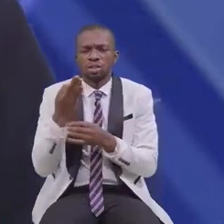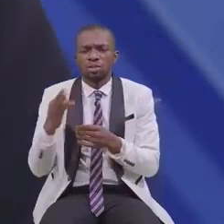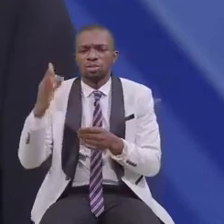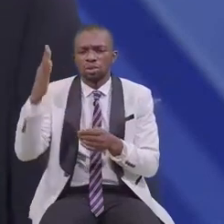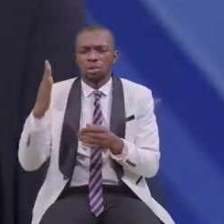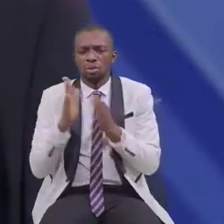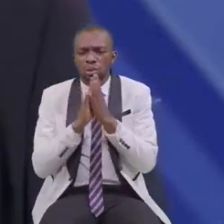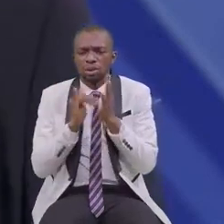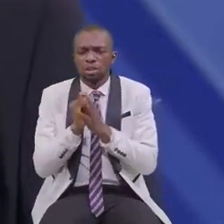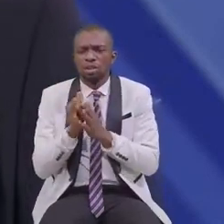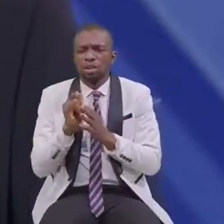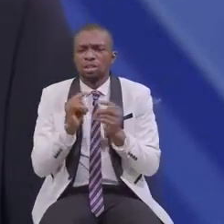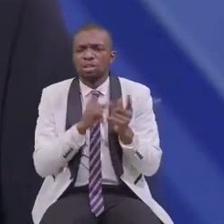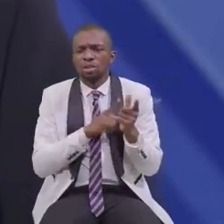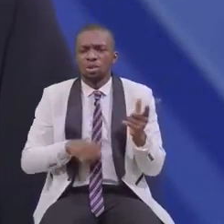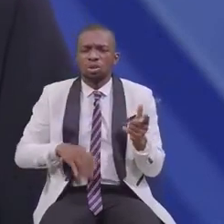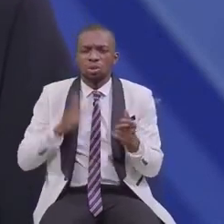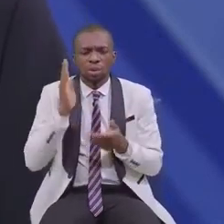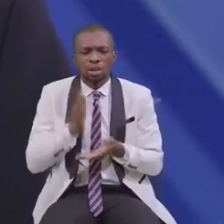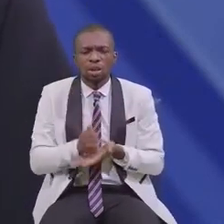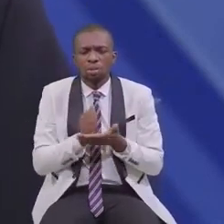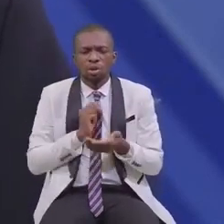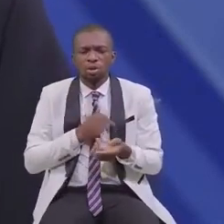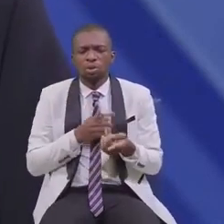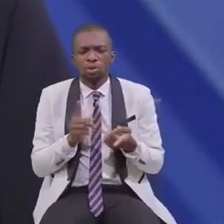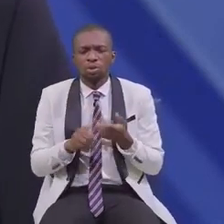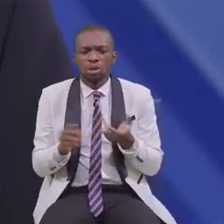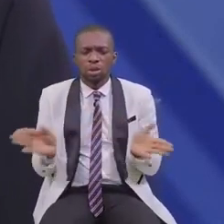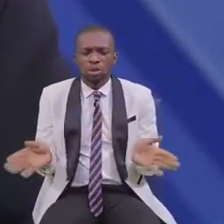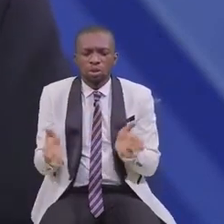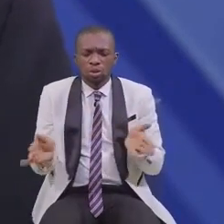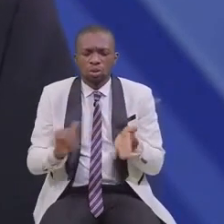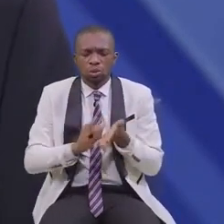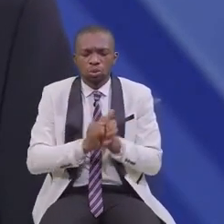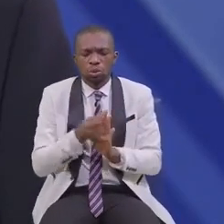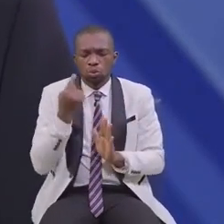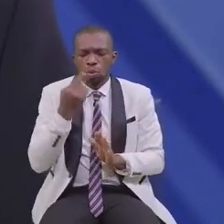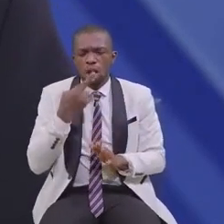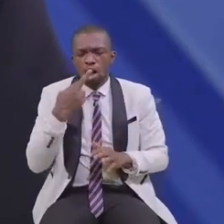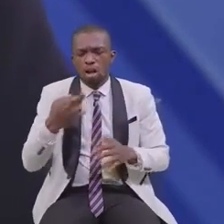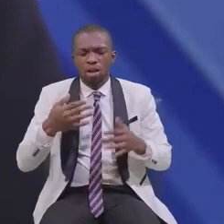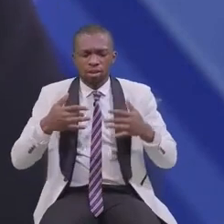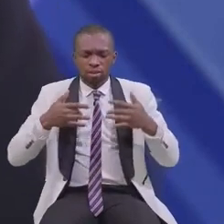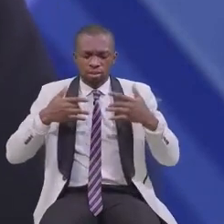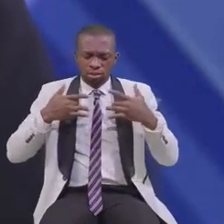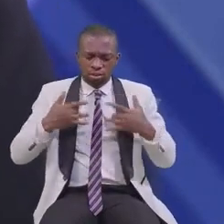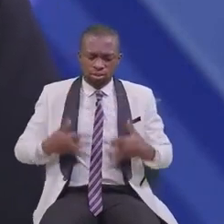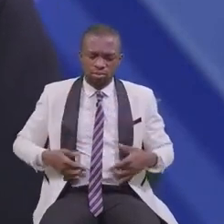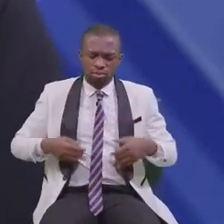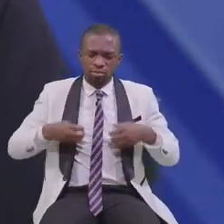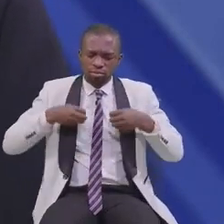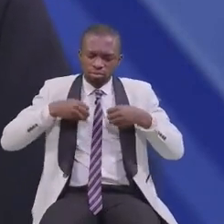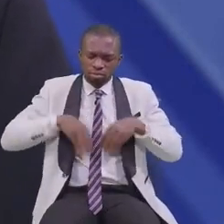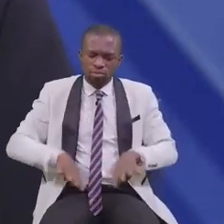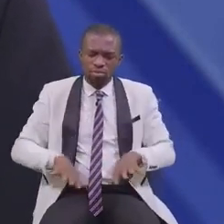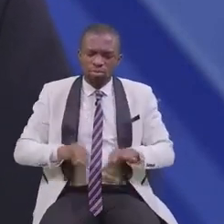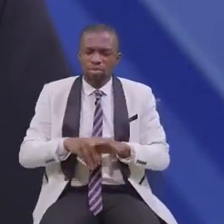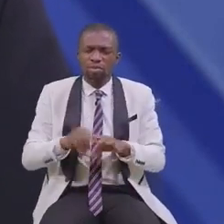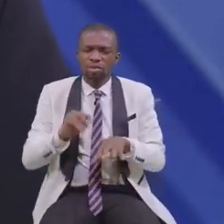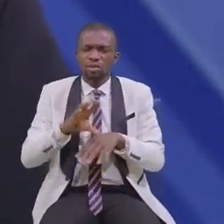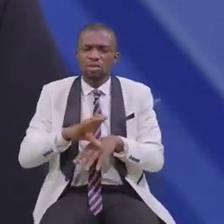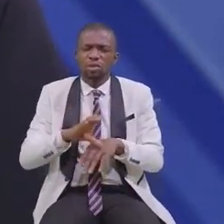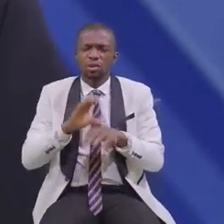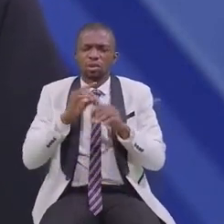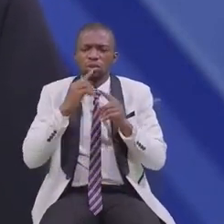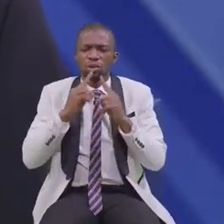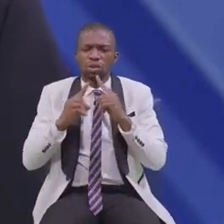up those who are cast down in the church. Let's pray and talk to the Lord, that the